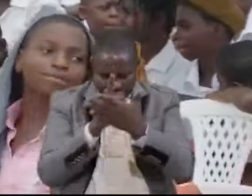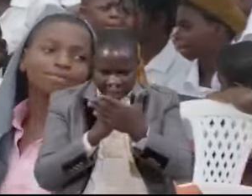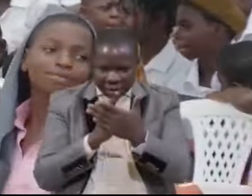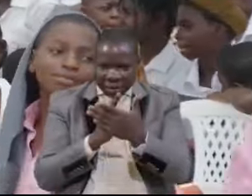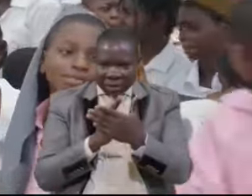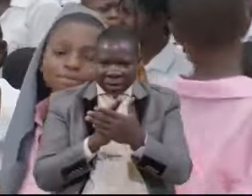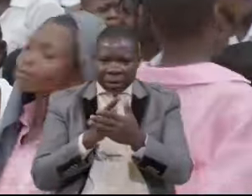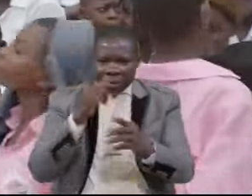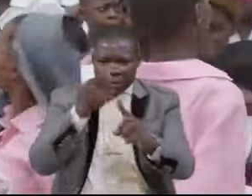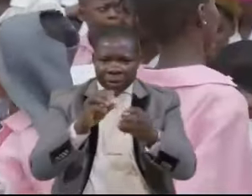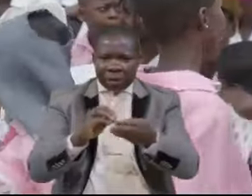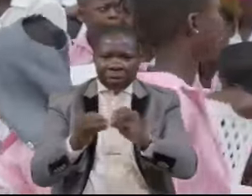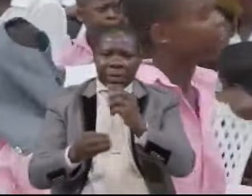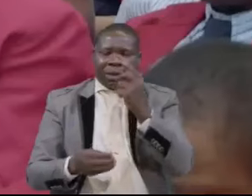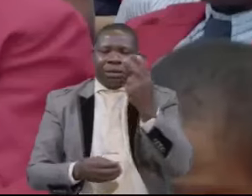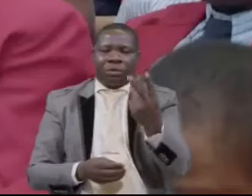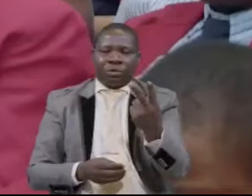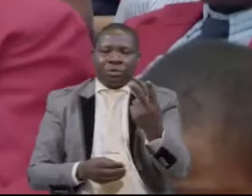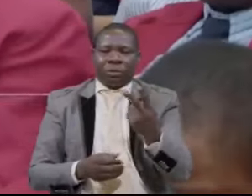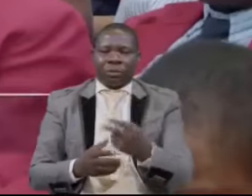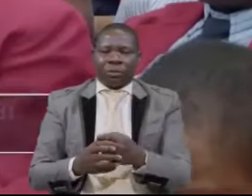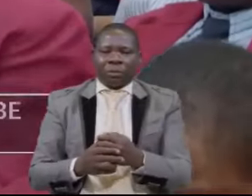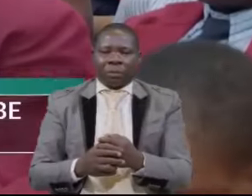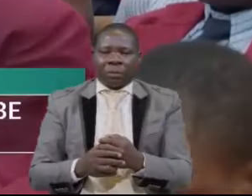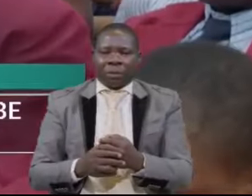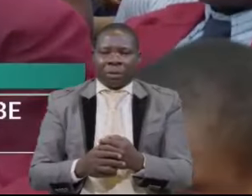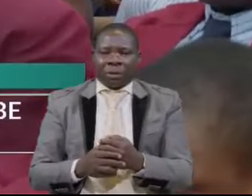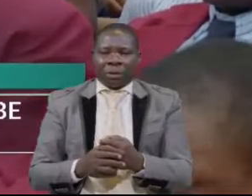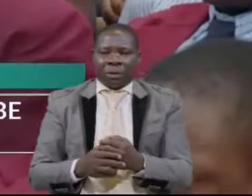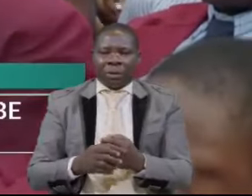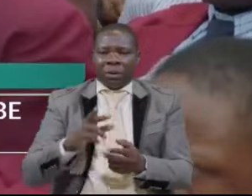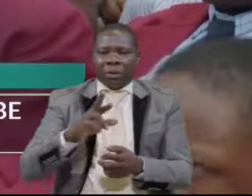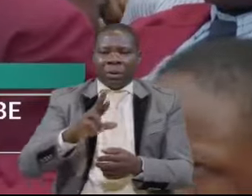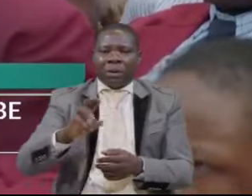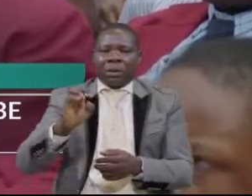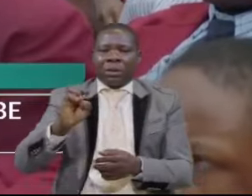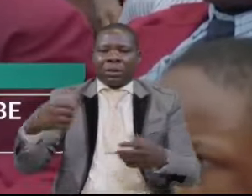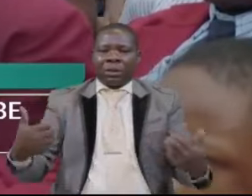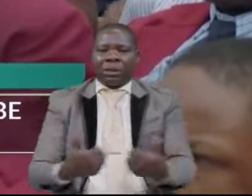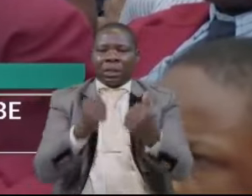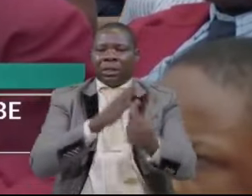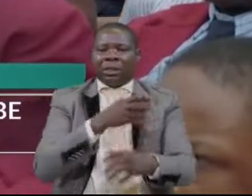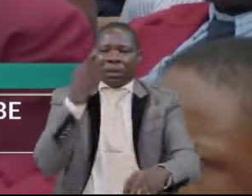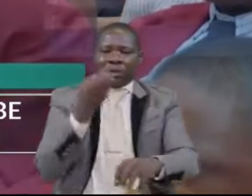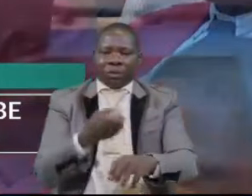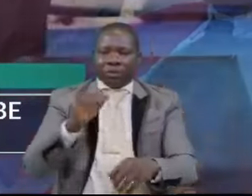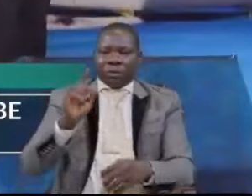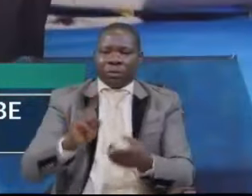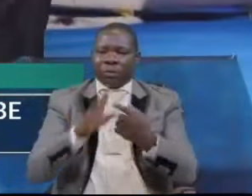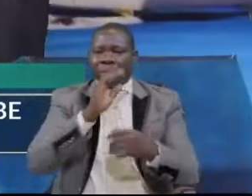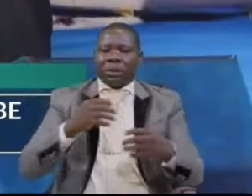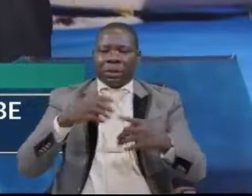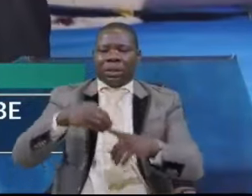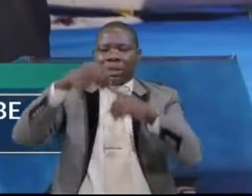toughened nature, so that we can be exceptional. There's no doubt in your mind. There's no doubt